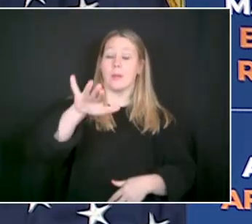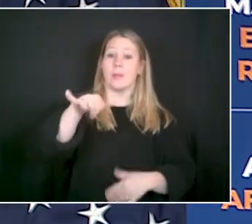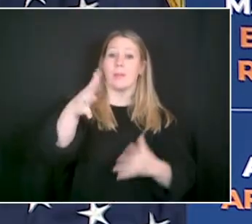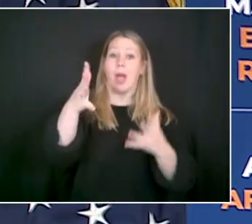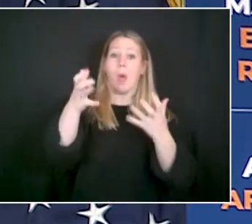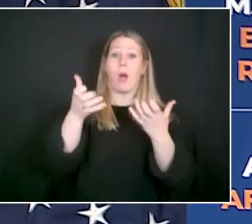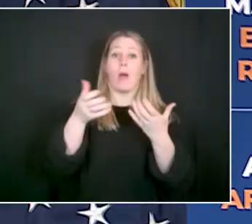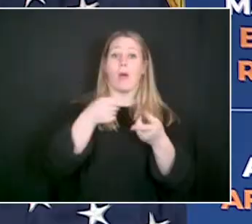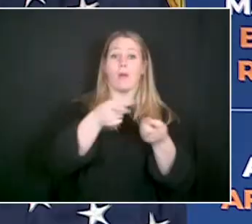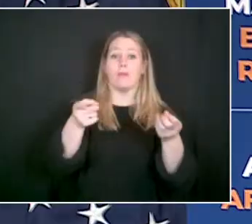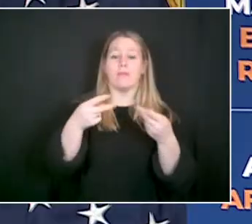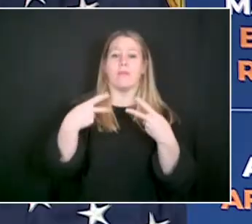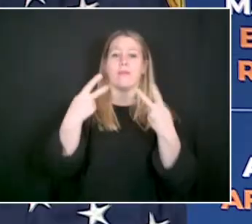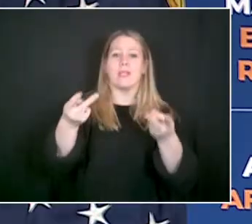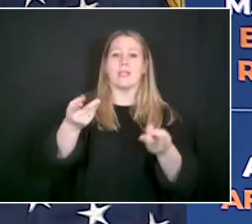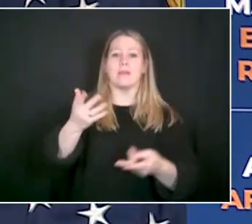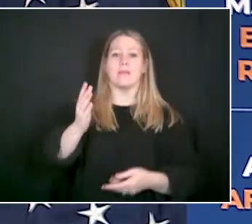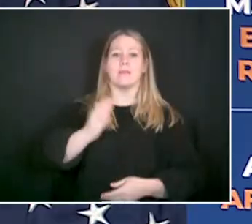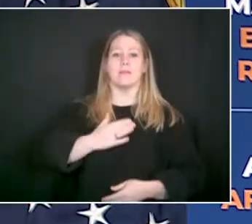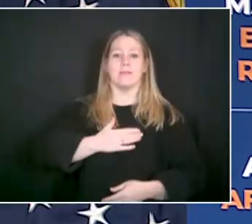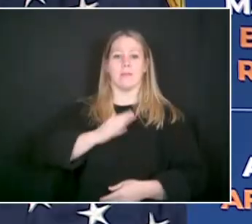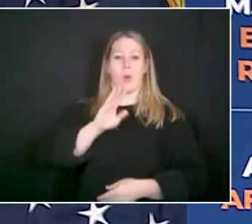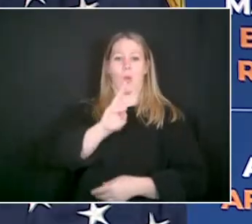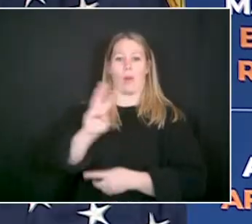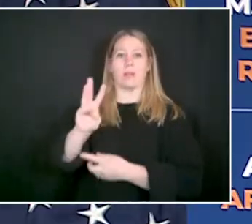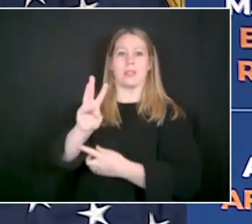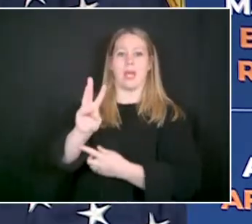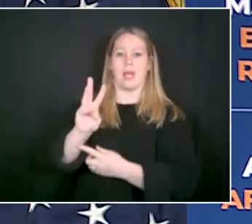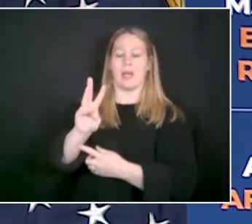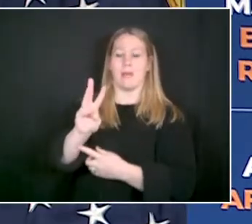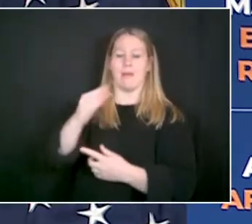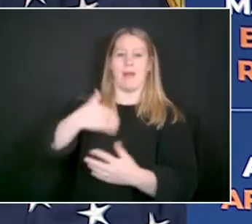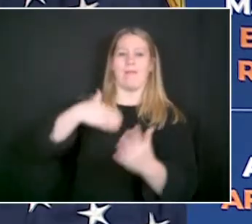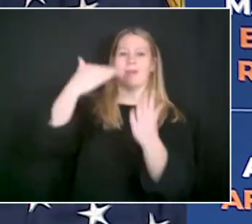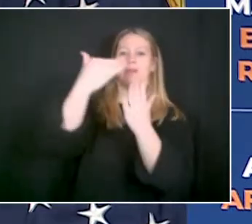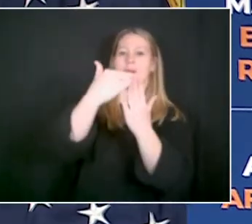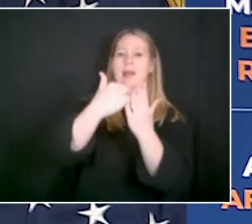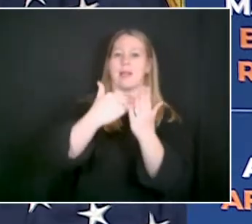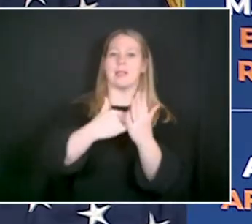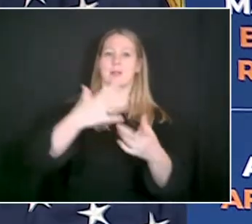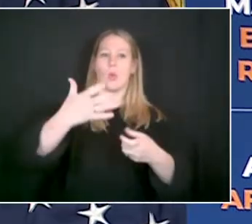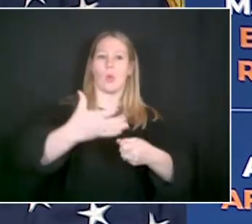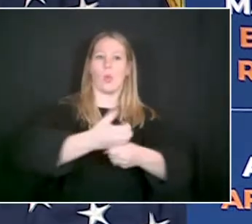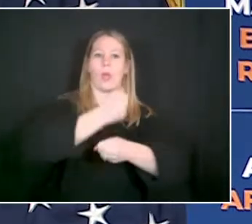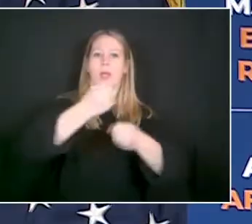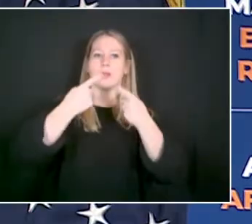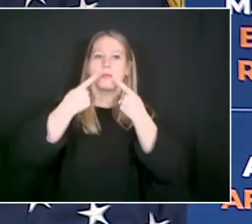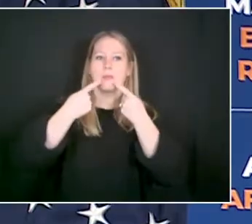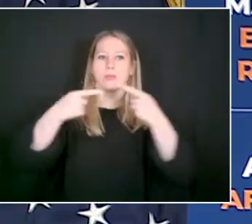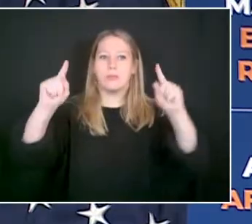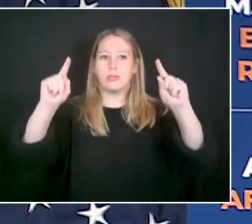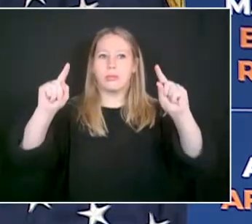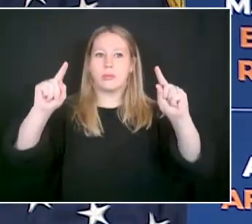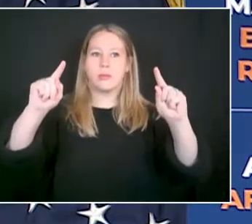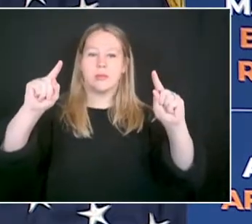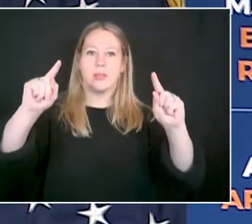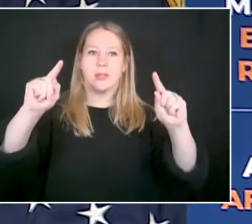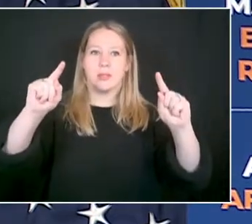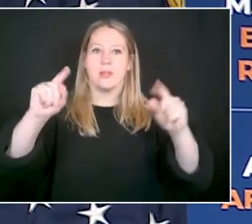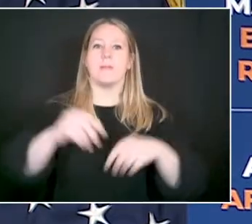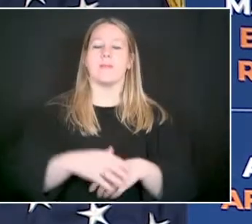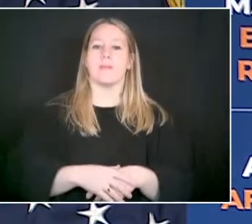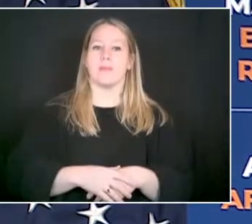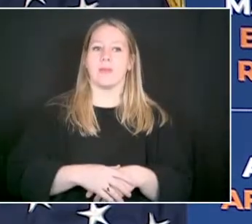day when they looked at some of our win lists and some of our successes that they don't hear much about, and they were blown away to see how much